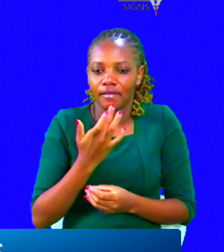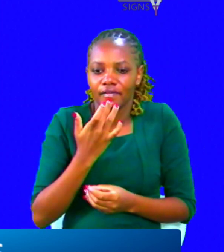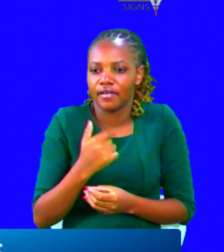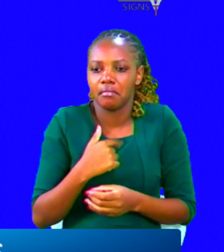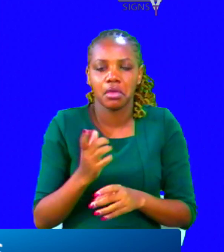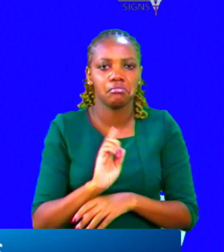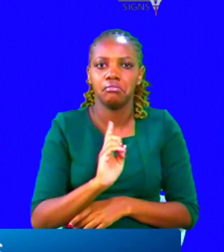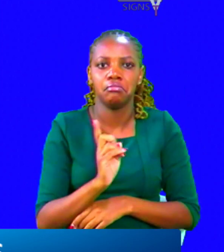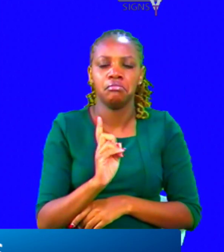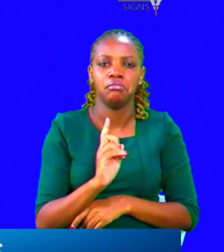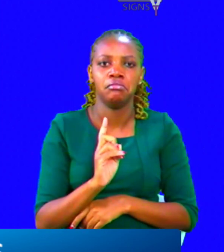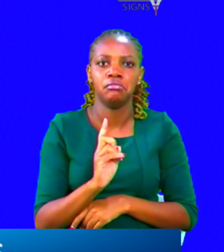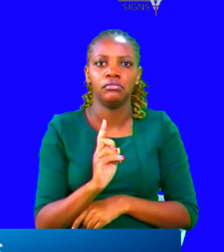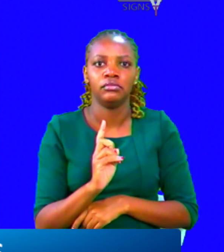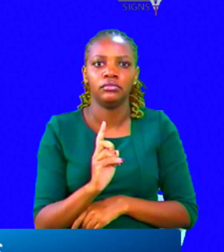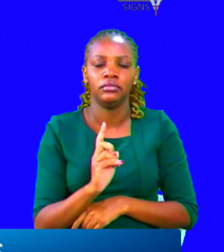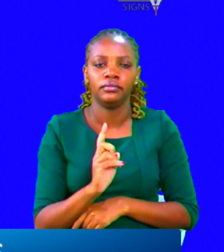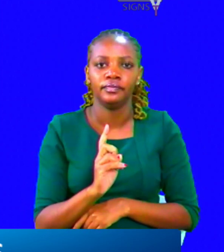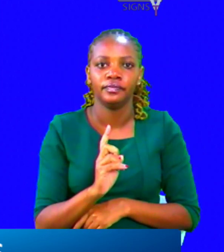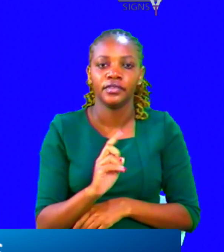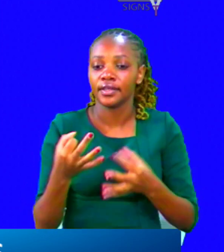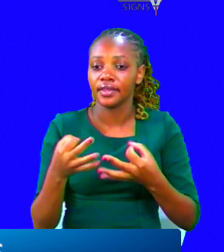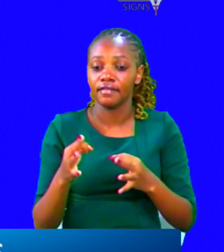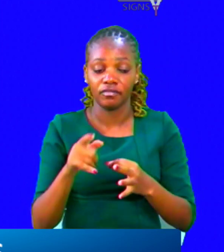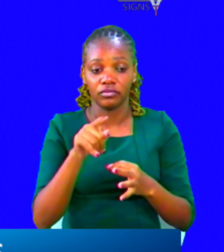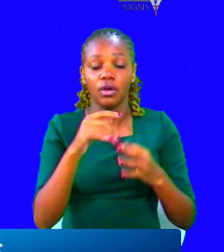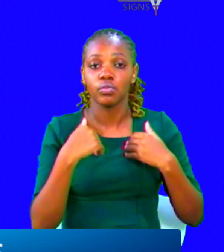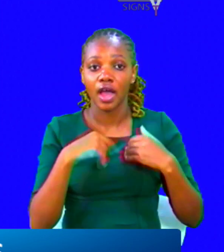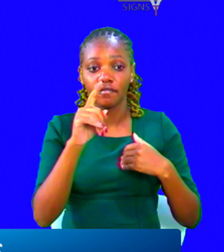favor. It's prejudicial to my case if those